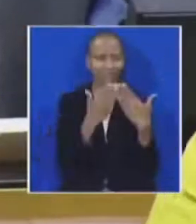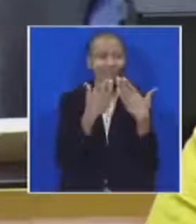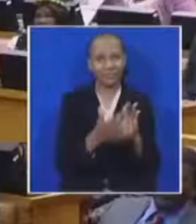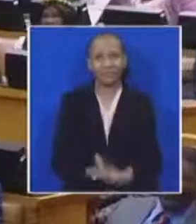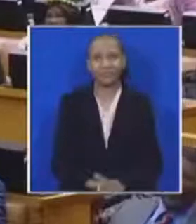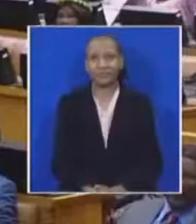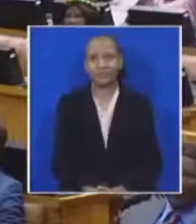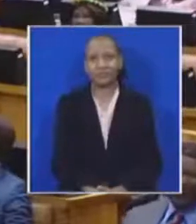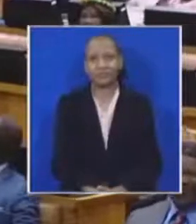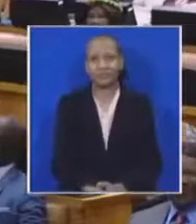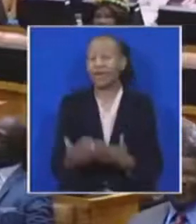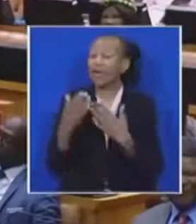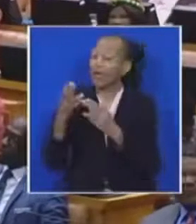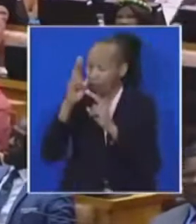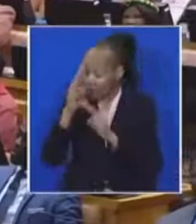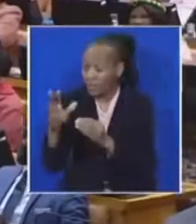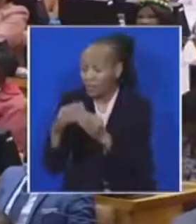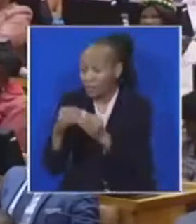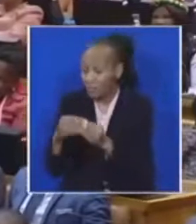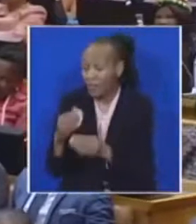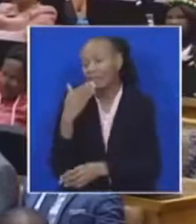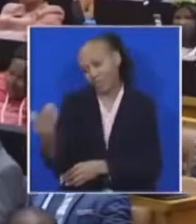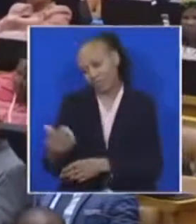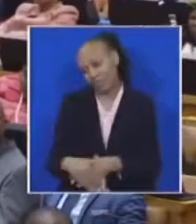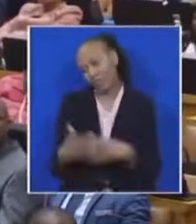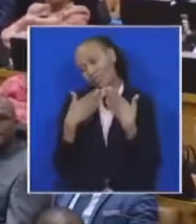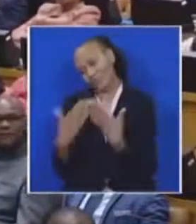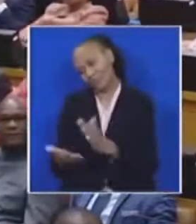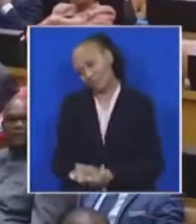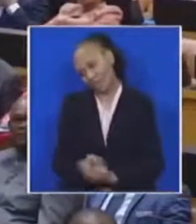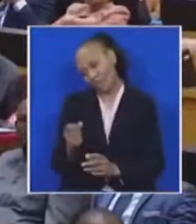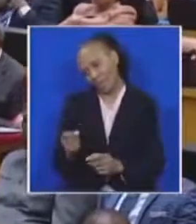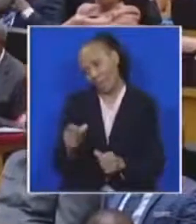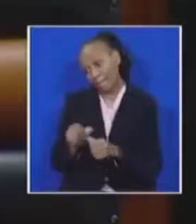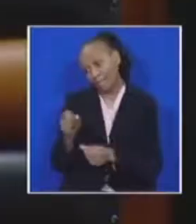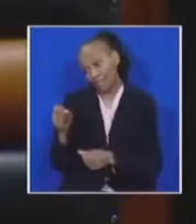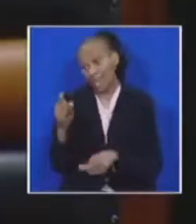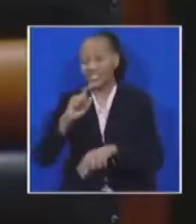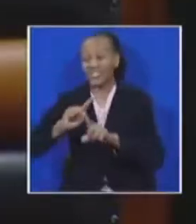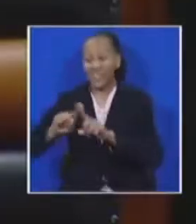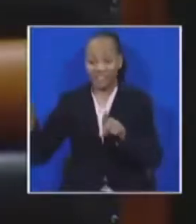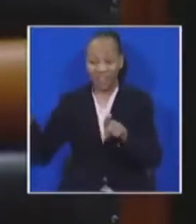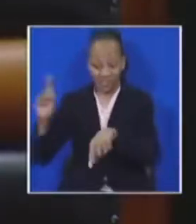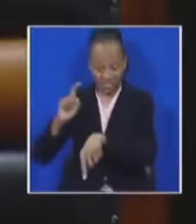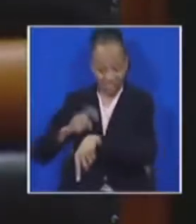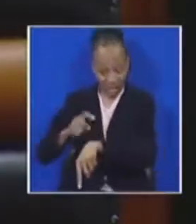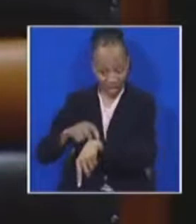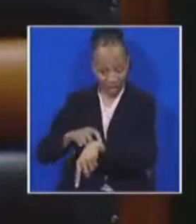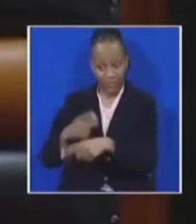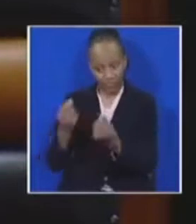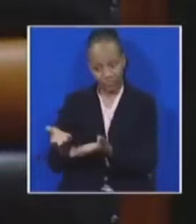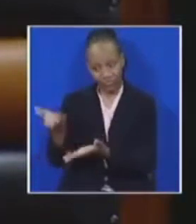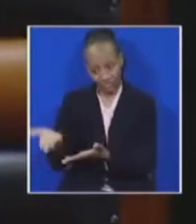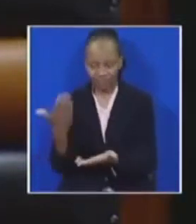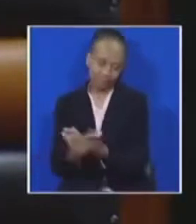Honorable Ndlozi, thank you very much. But if I were you, I would have chosen a different time. But now